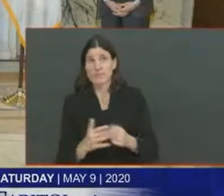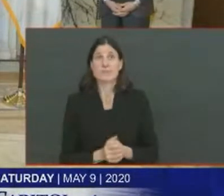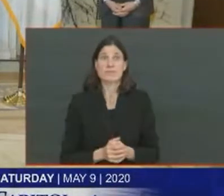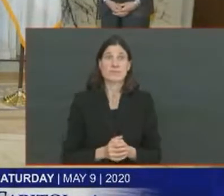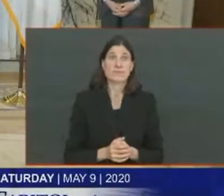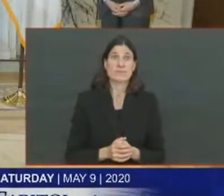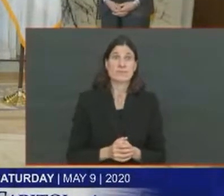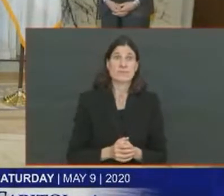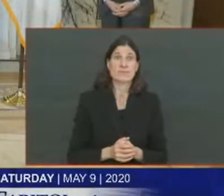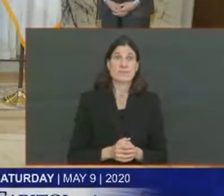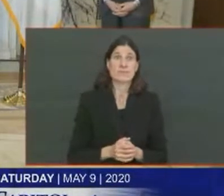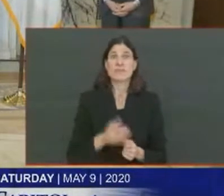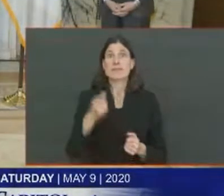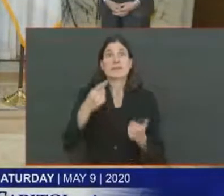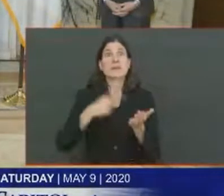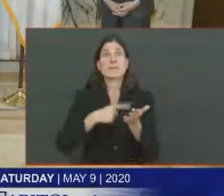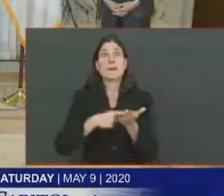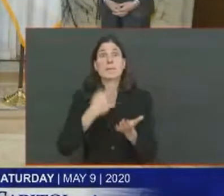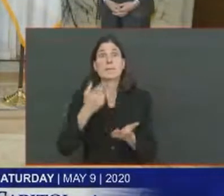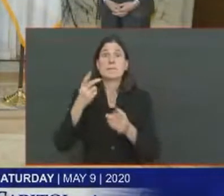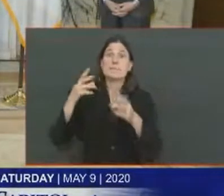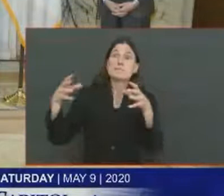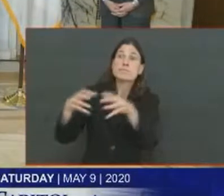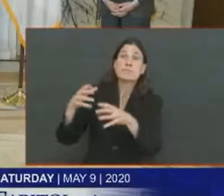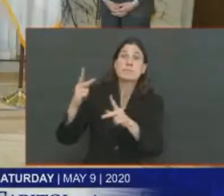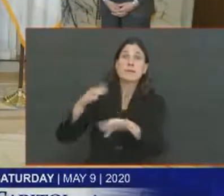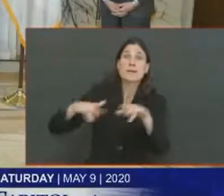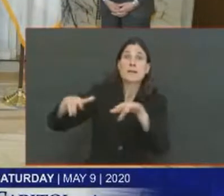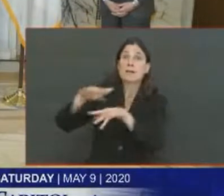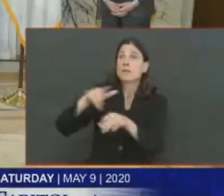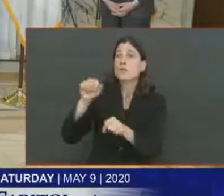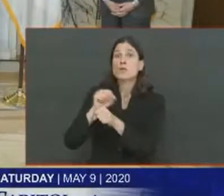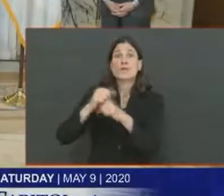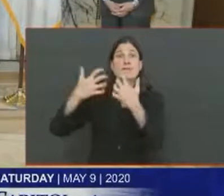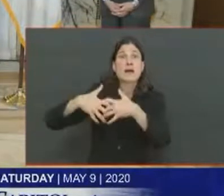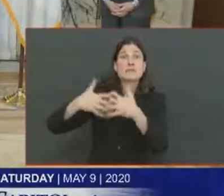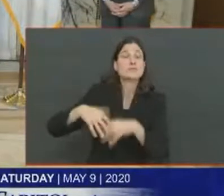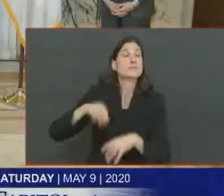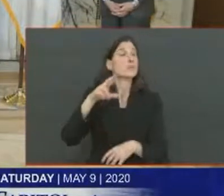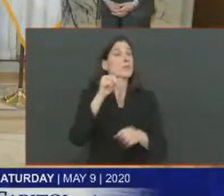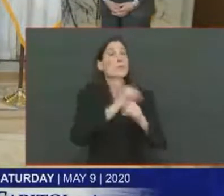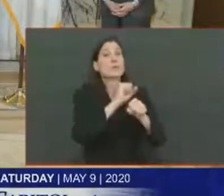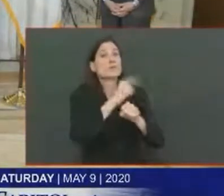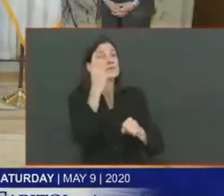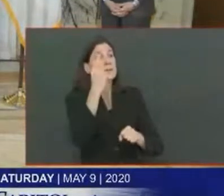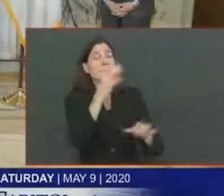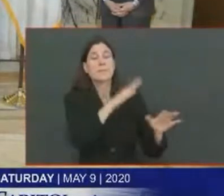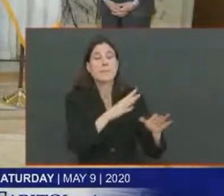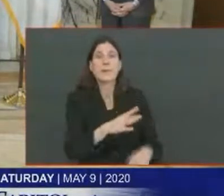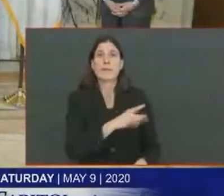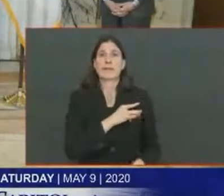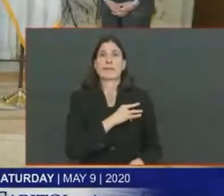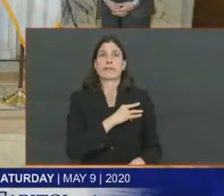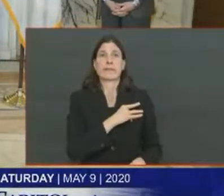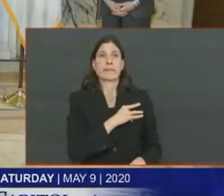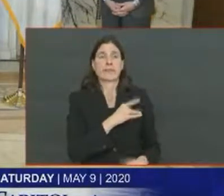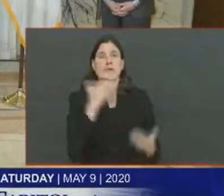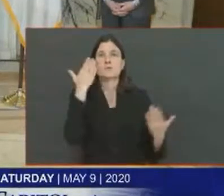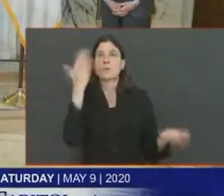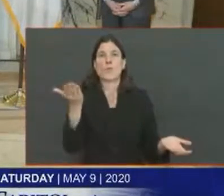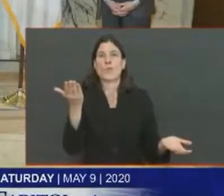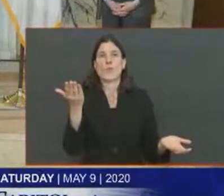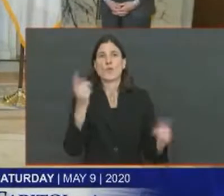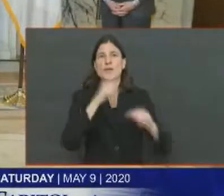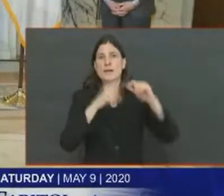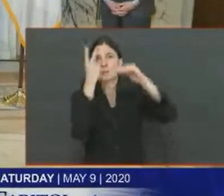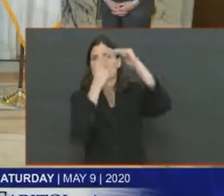at different office buildings, manufacturing operations, congregate care settings. We can't really stop that from happening,